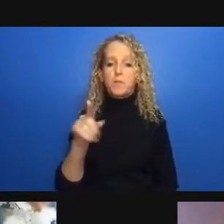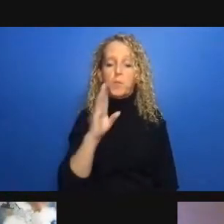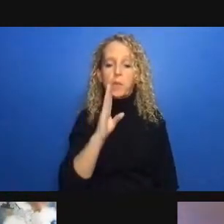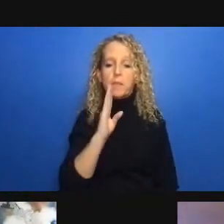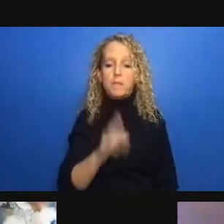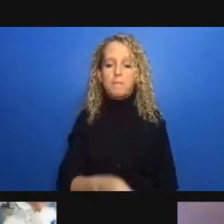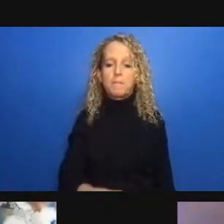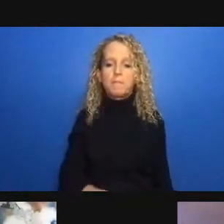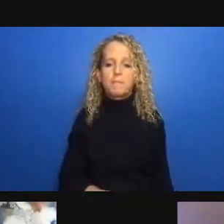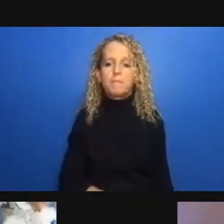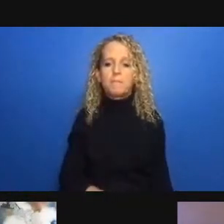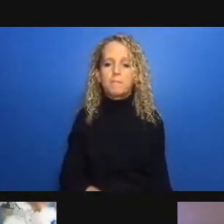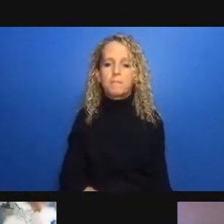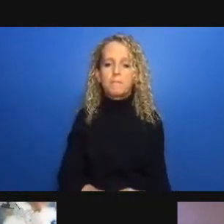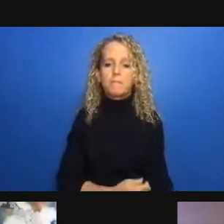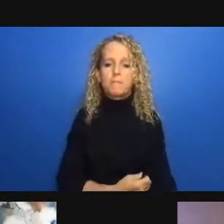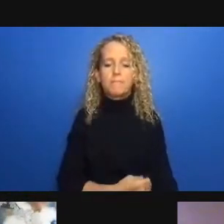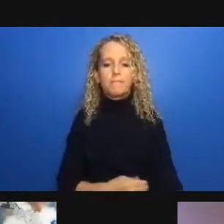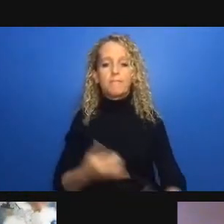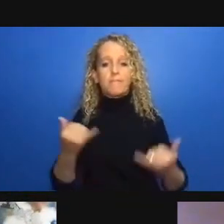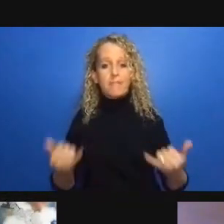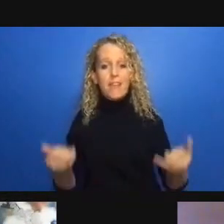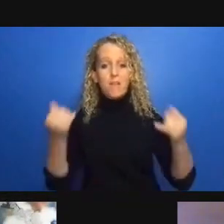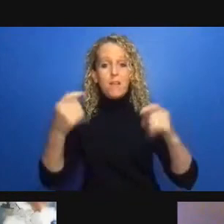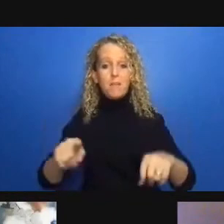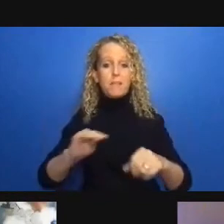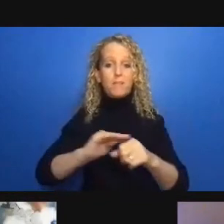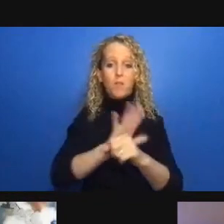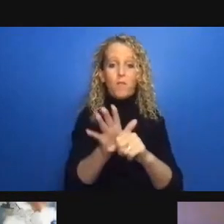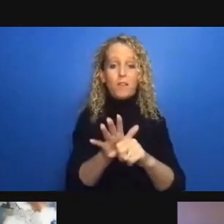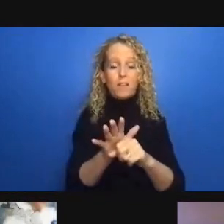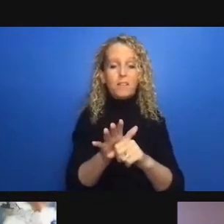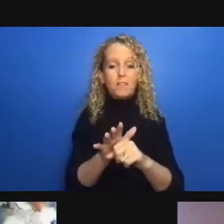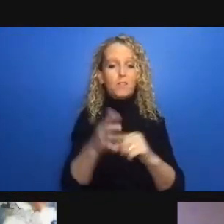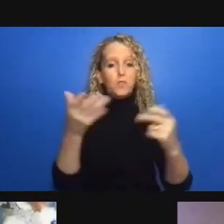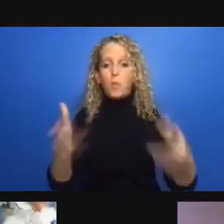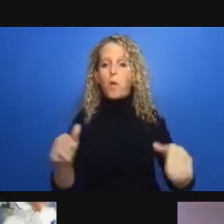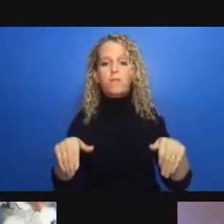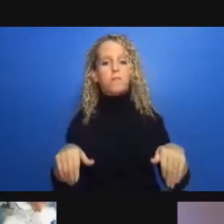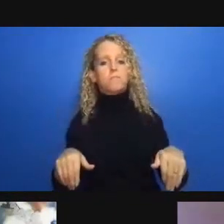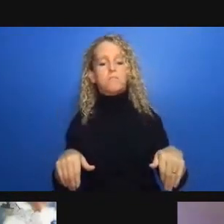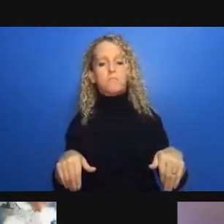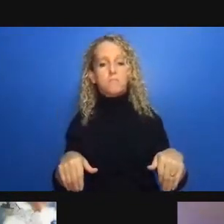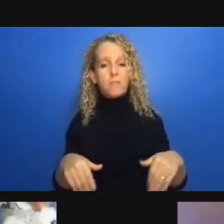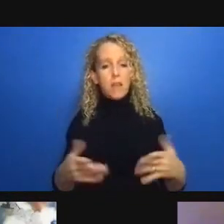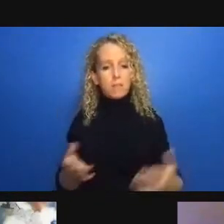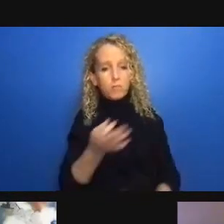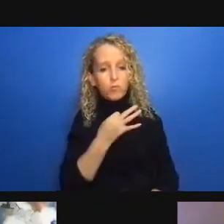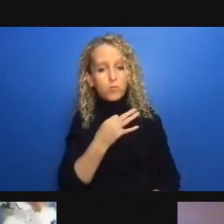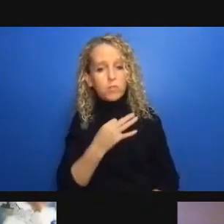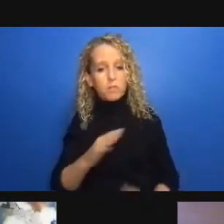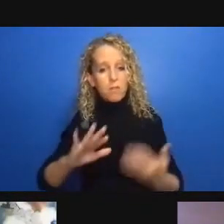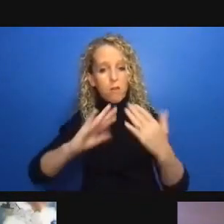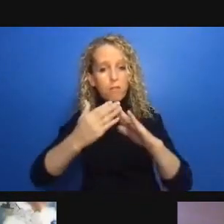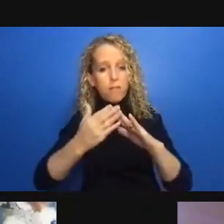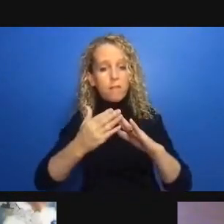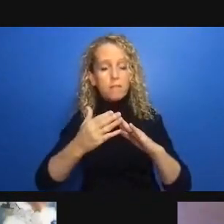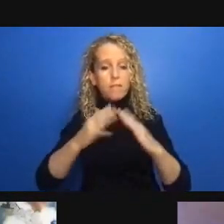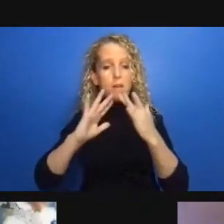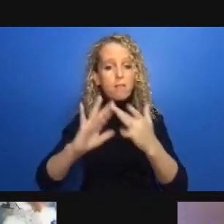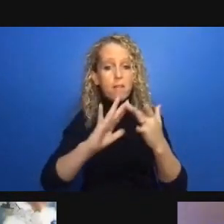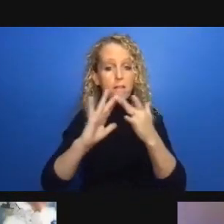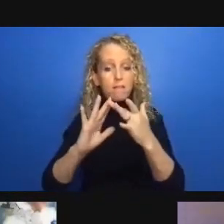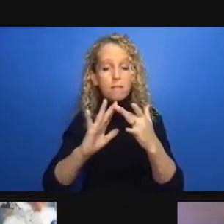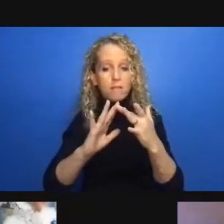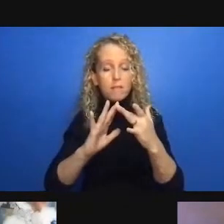mentioned, we shouldn't waste the COVID opportunity to get organized. Could an online community be created to assist with setting up a